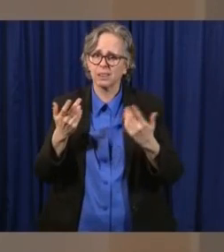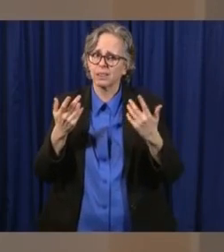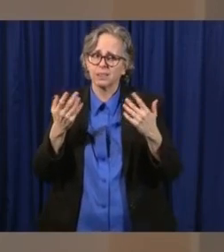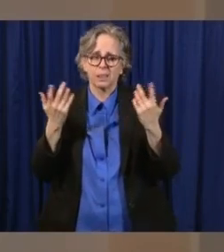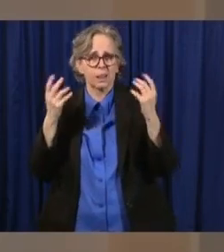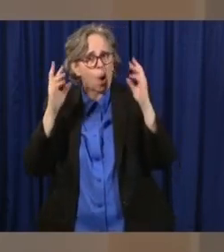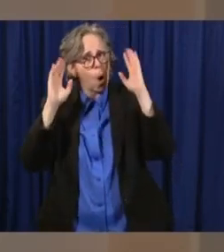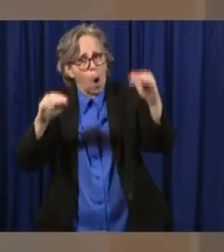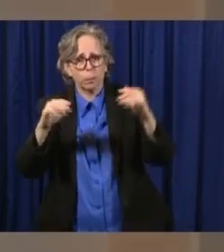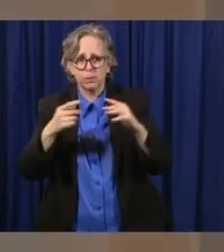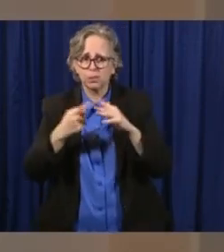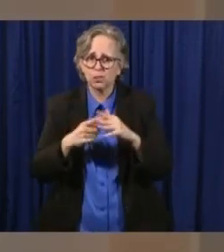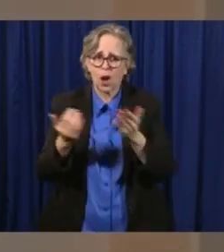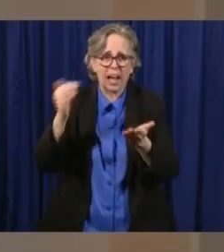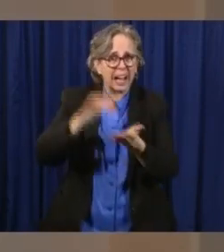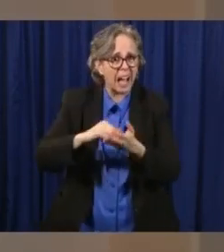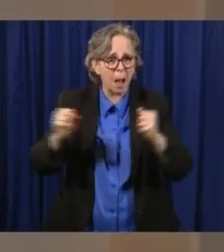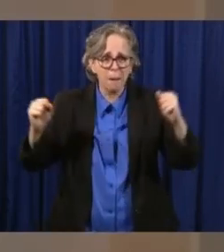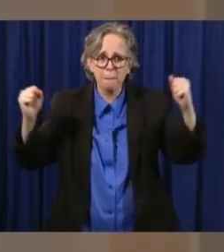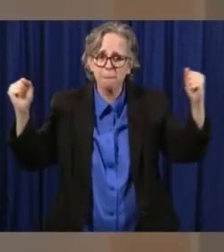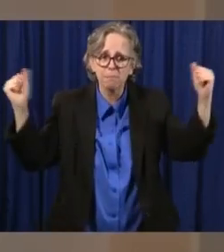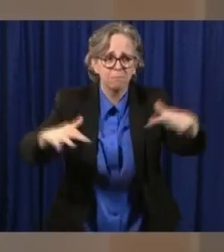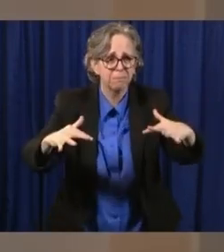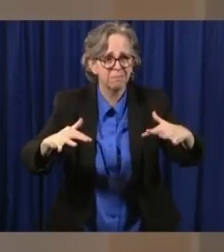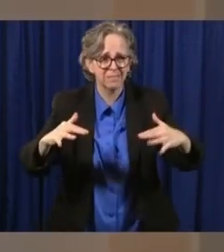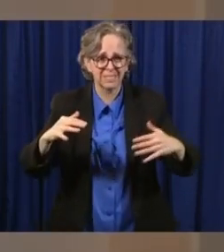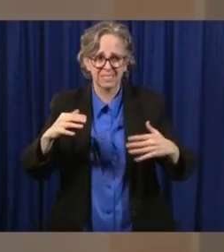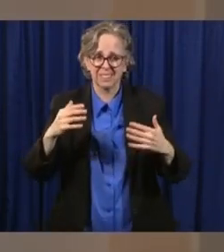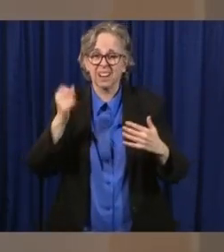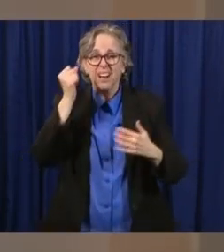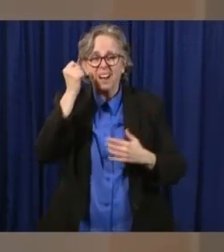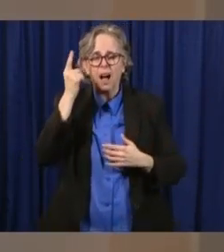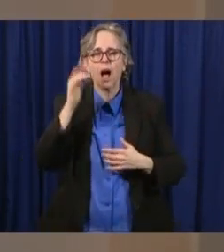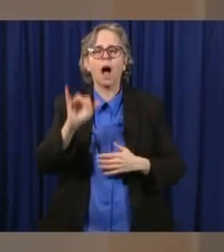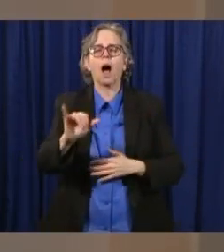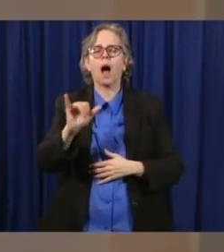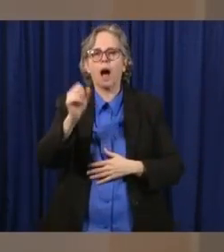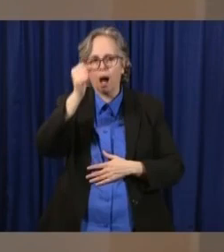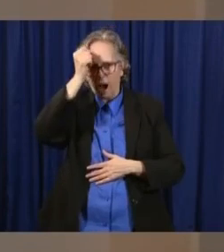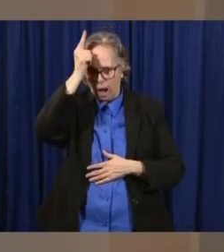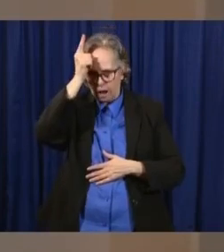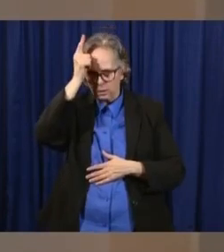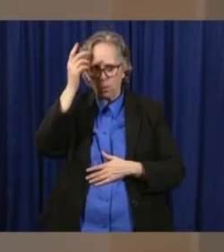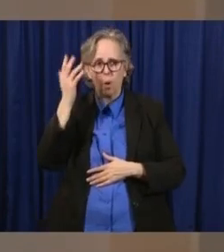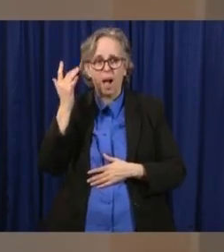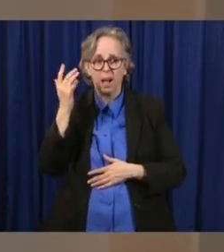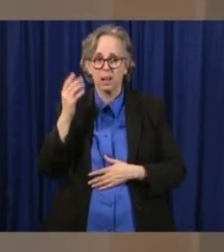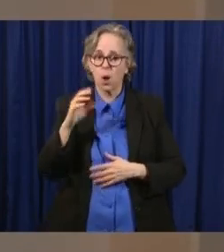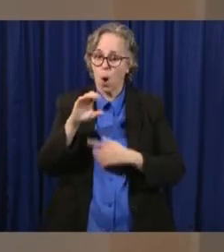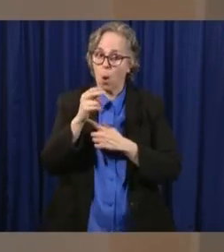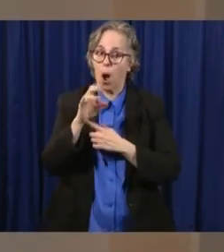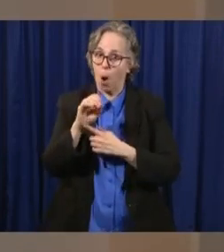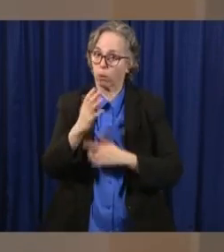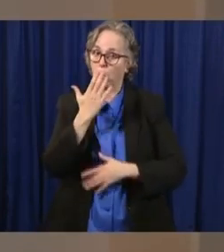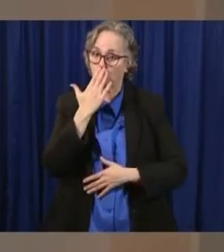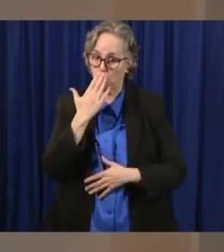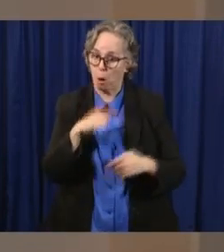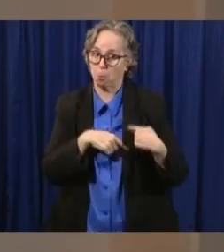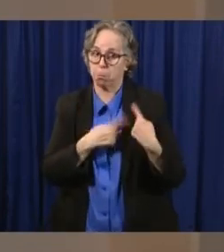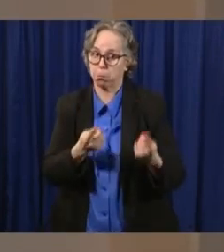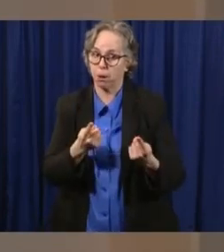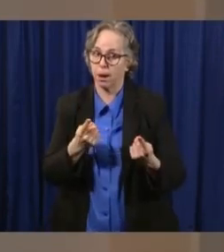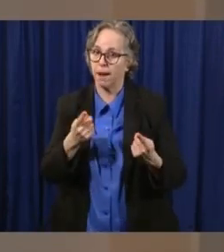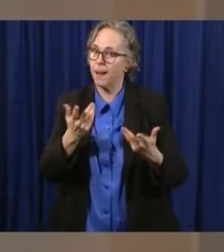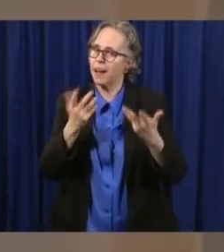better understanding of the factors that go in and why Ohio is well positioned, but why Ohio still has work to